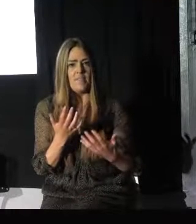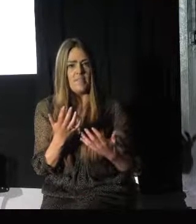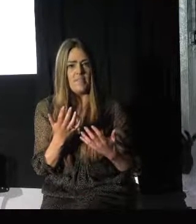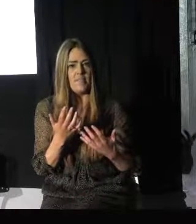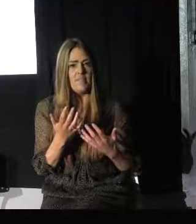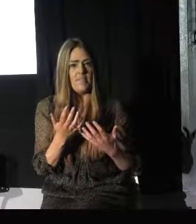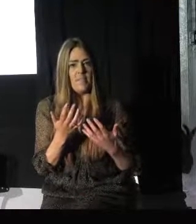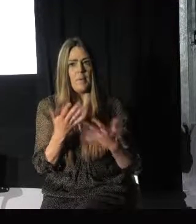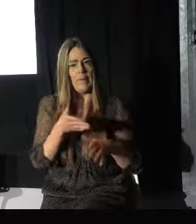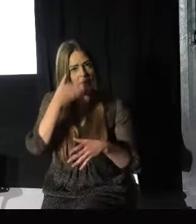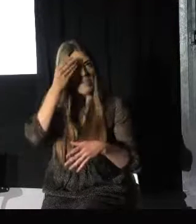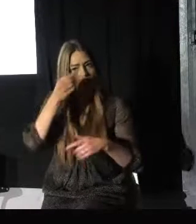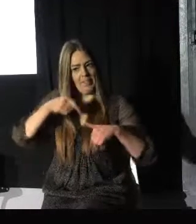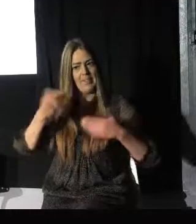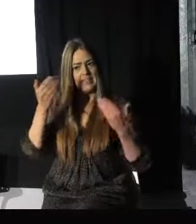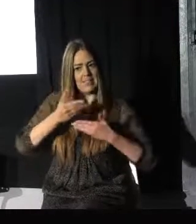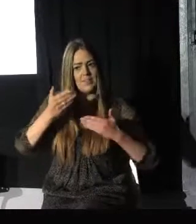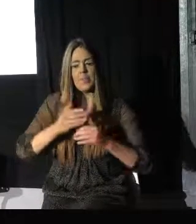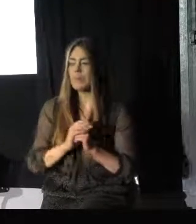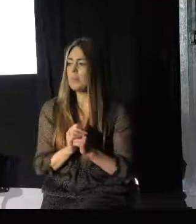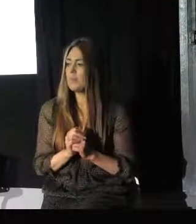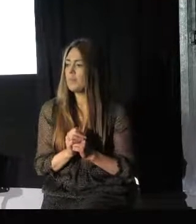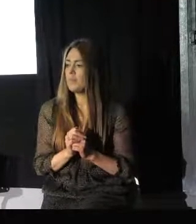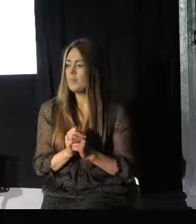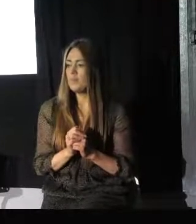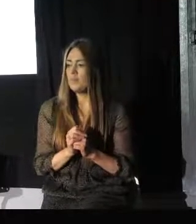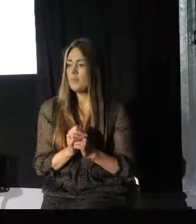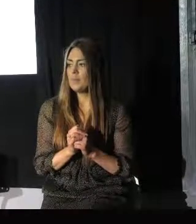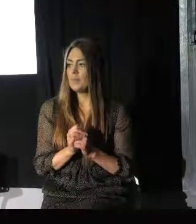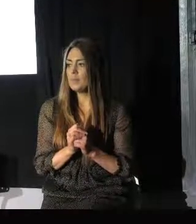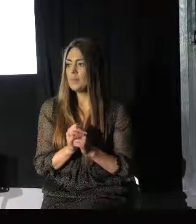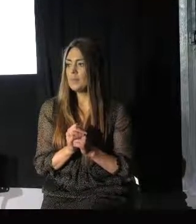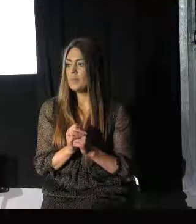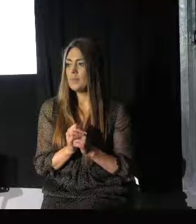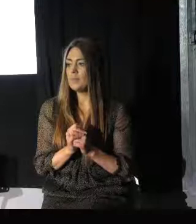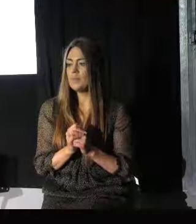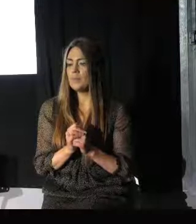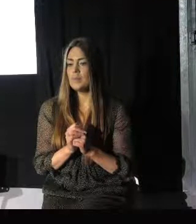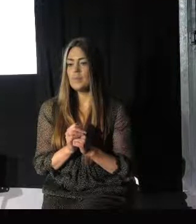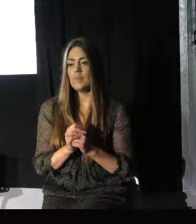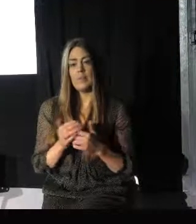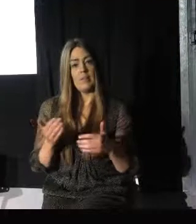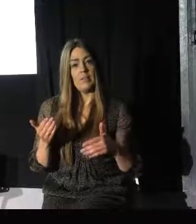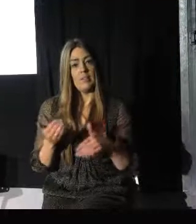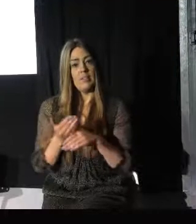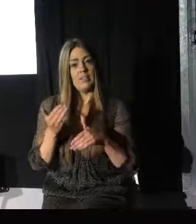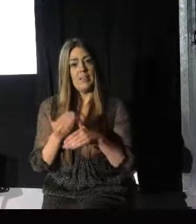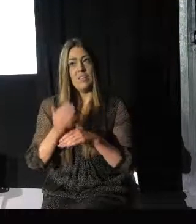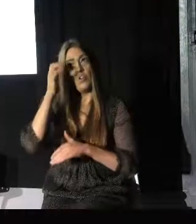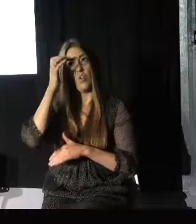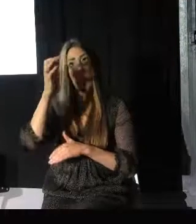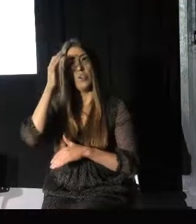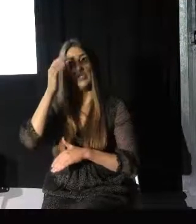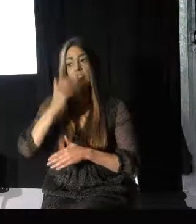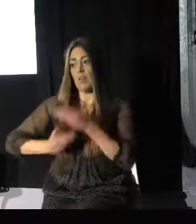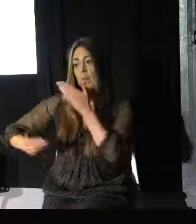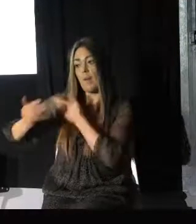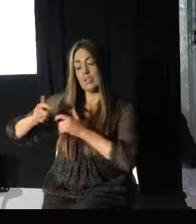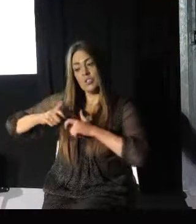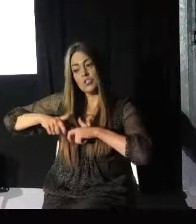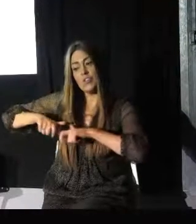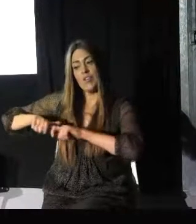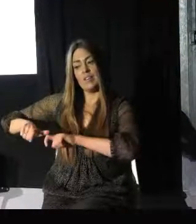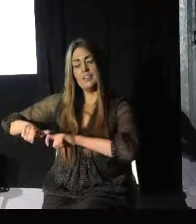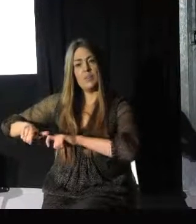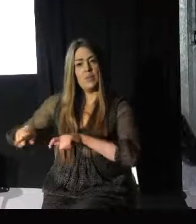we've learnt about this evening. An undertaking that involves a notion of the past as durational, in